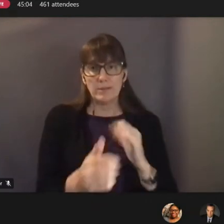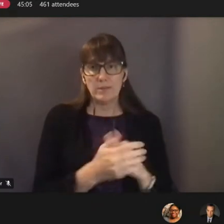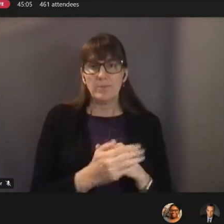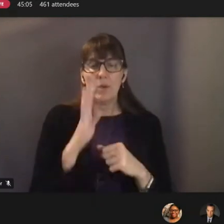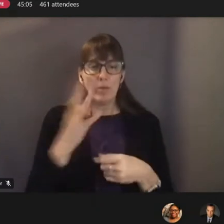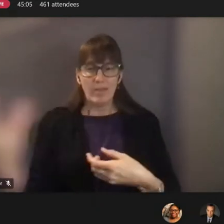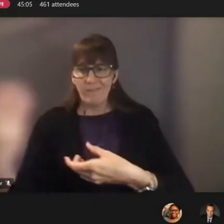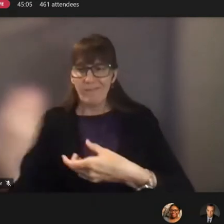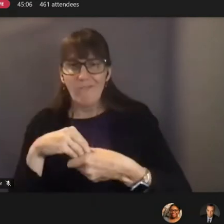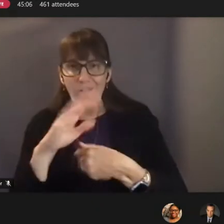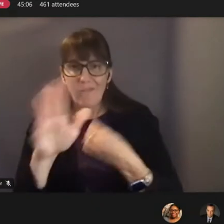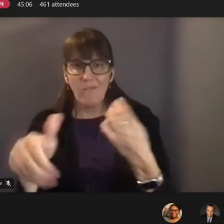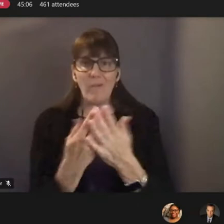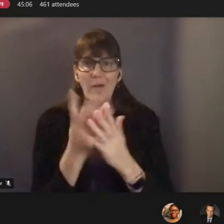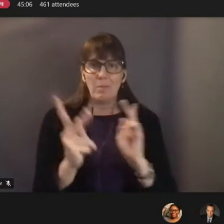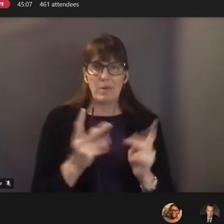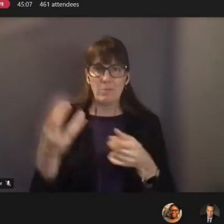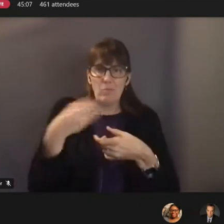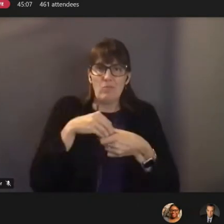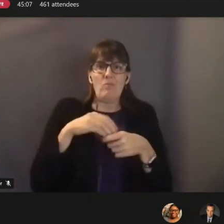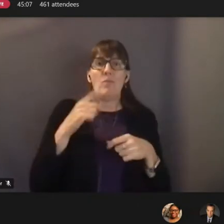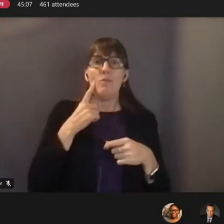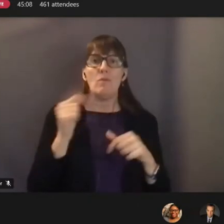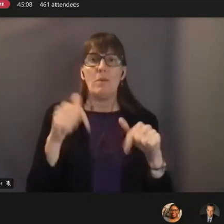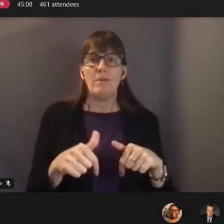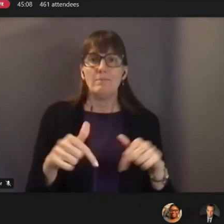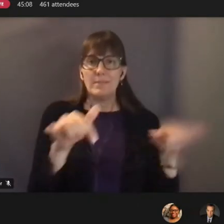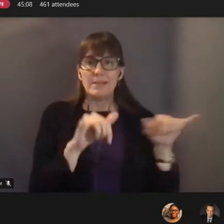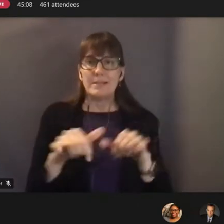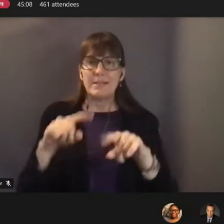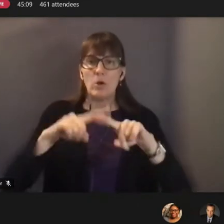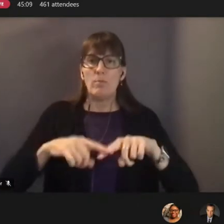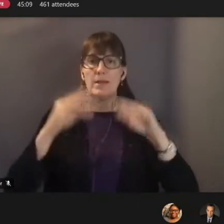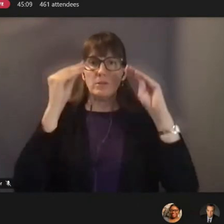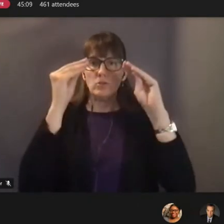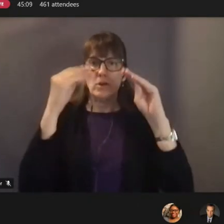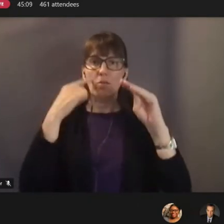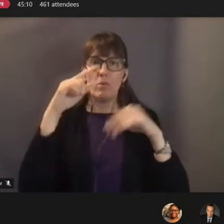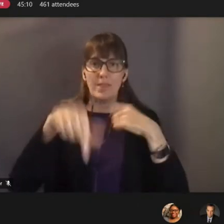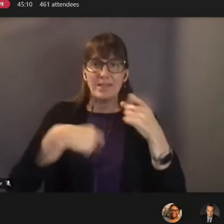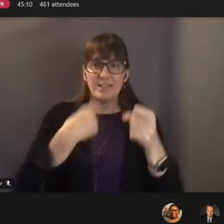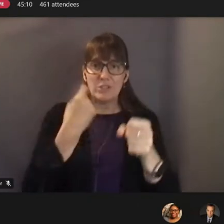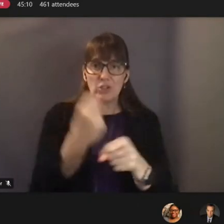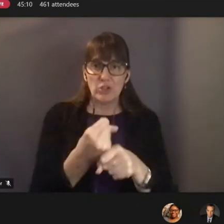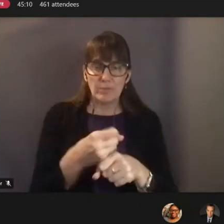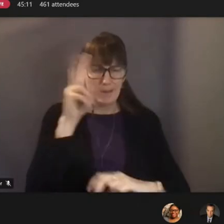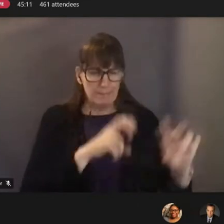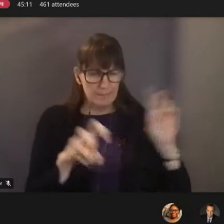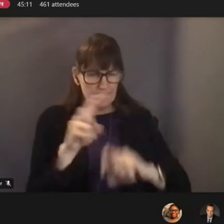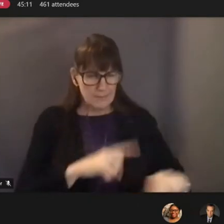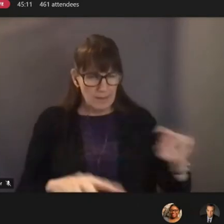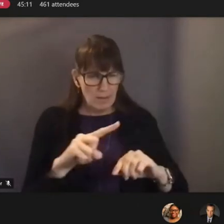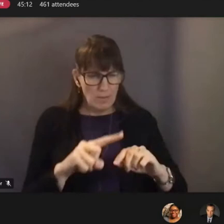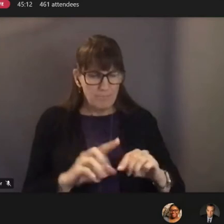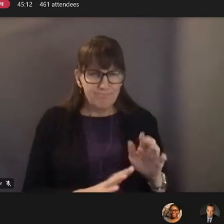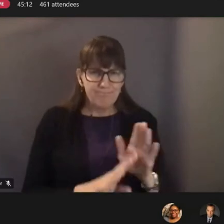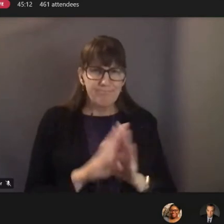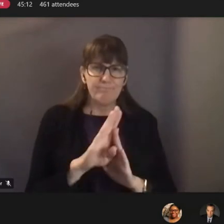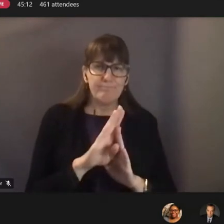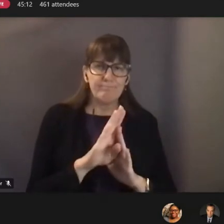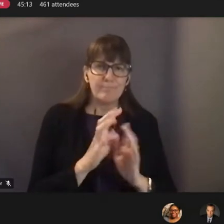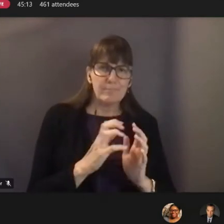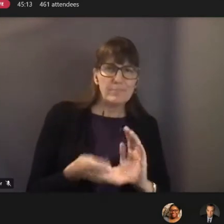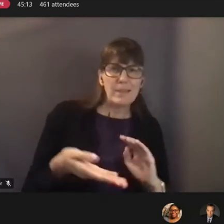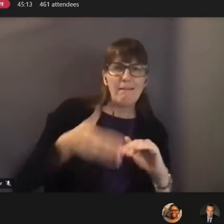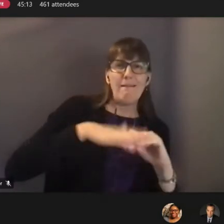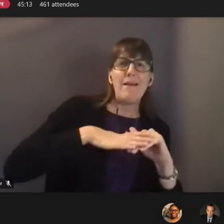on this approach to standards-based instruction over the course of the year. In assessment, to build on what Kishelle was sharing, we're going to continue to